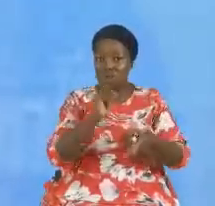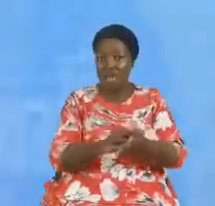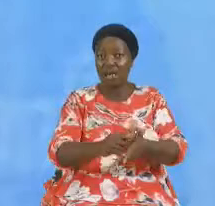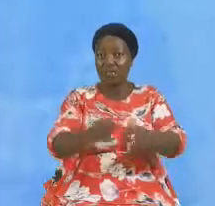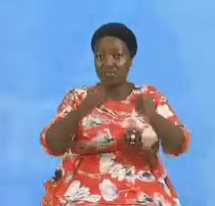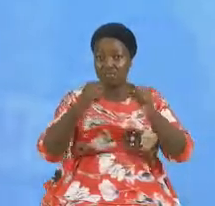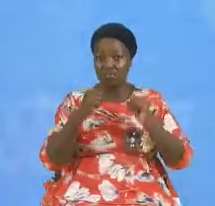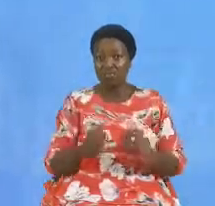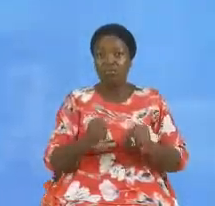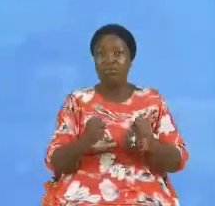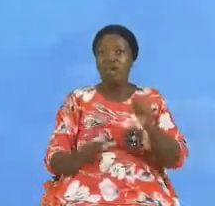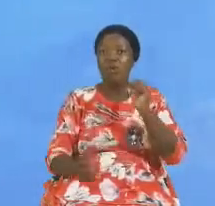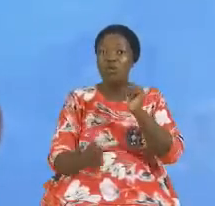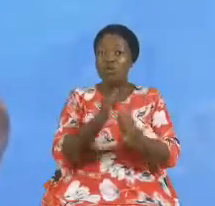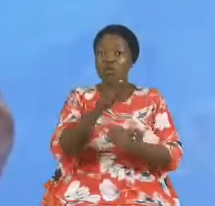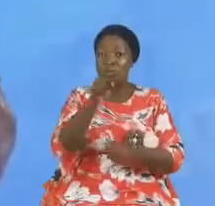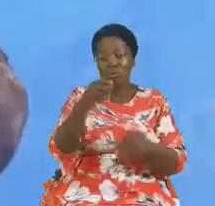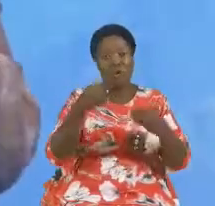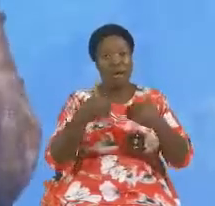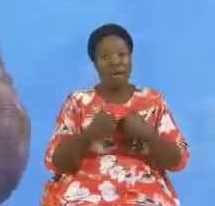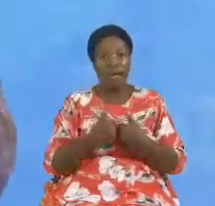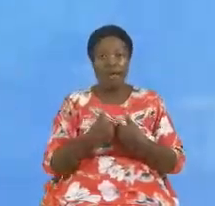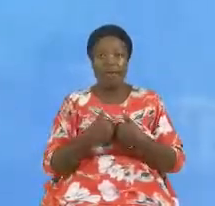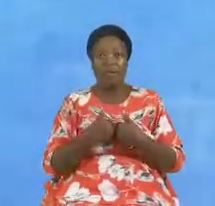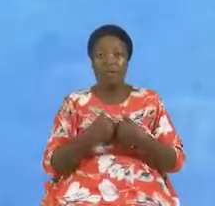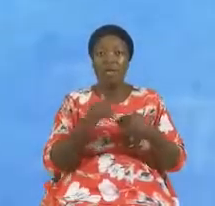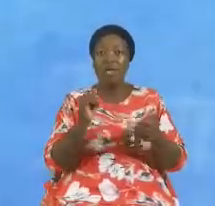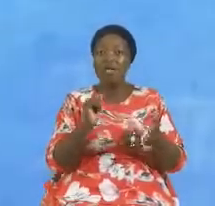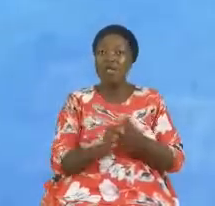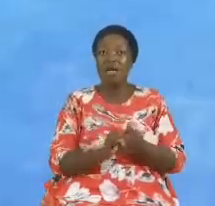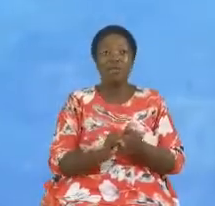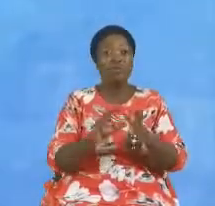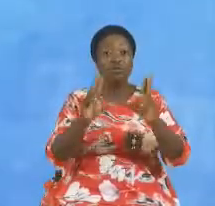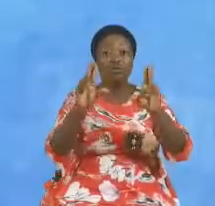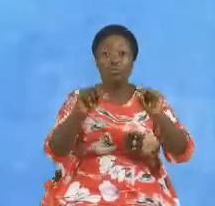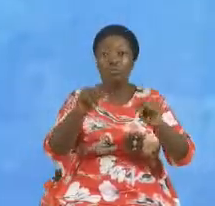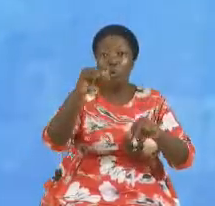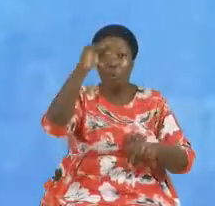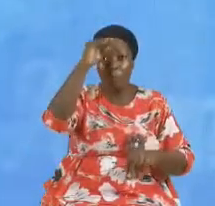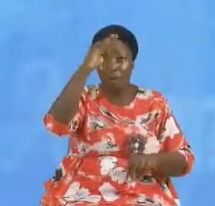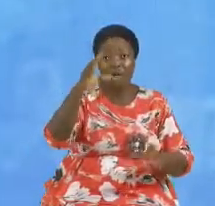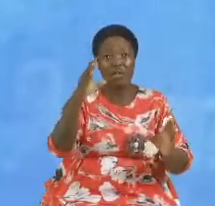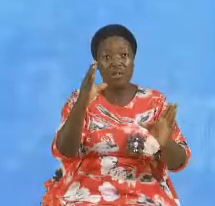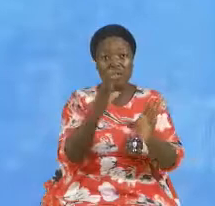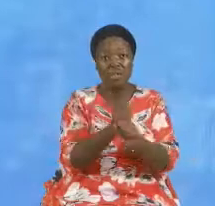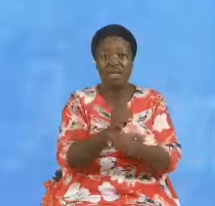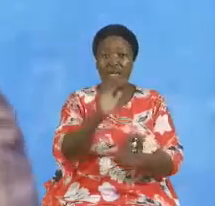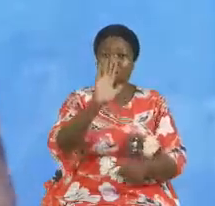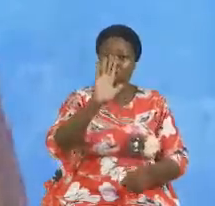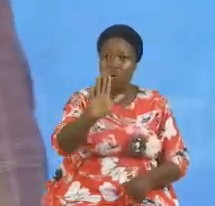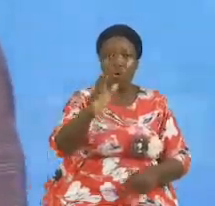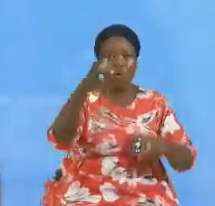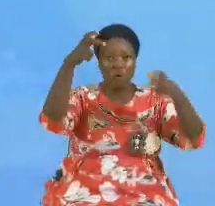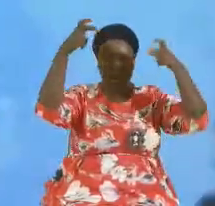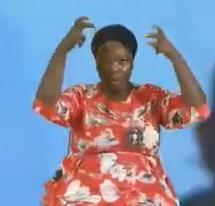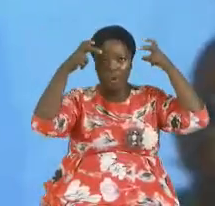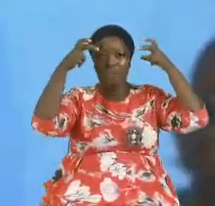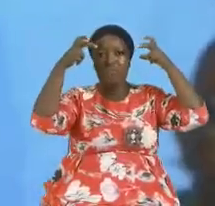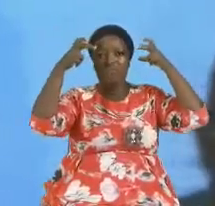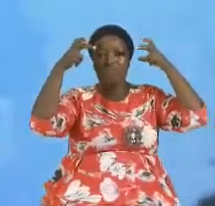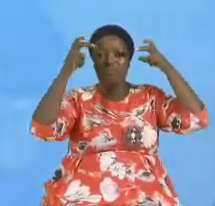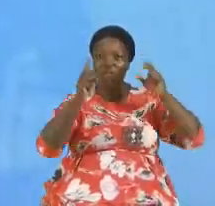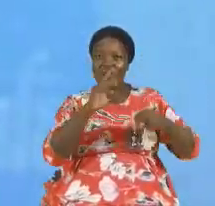quickly. Hold that fast which thou hast, that no